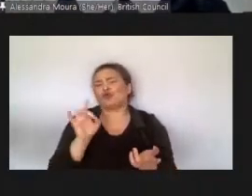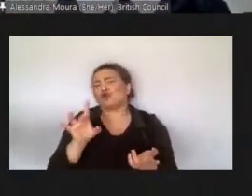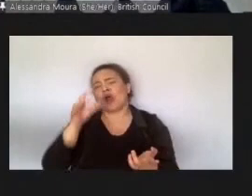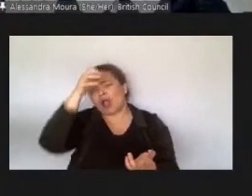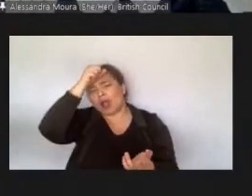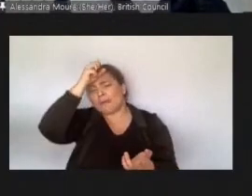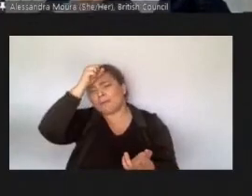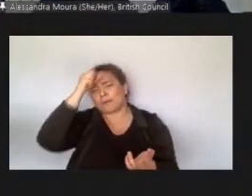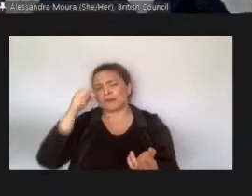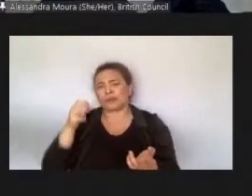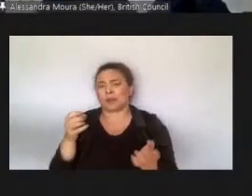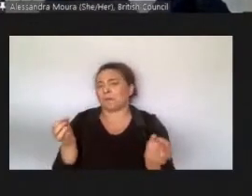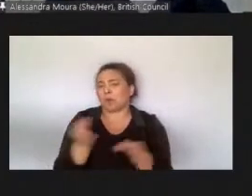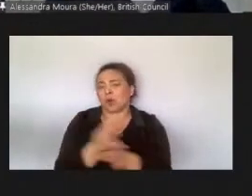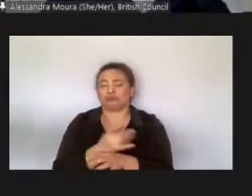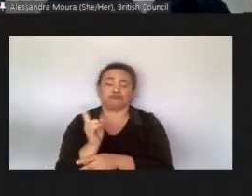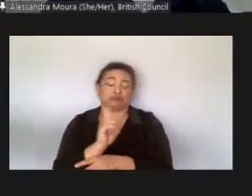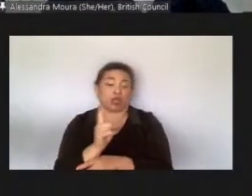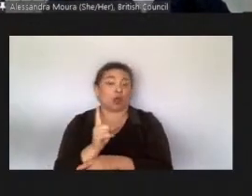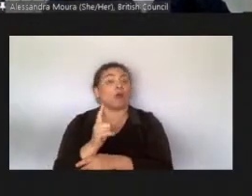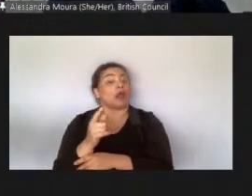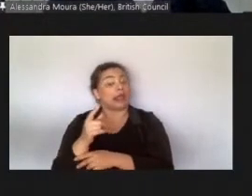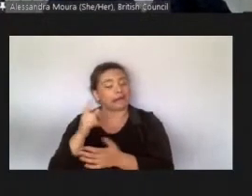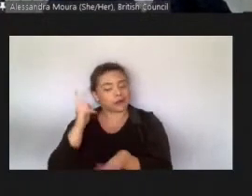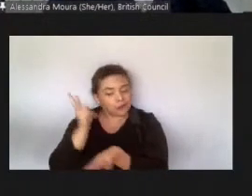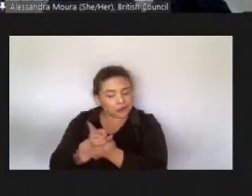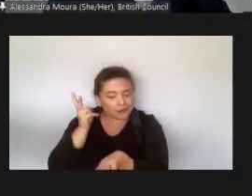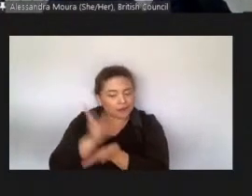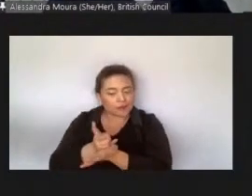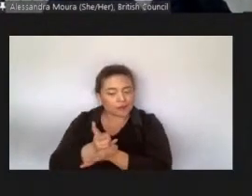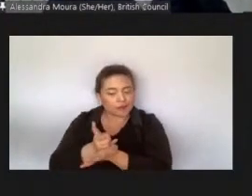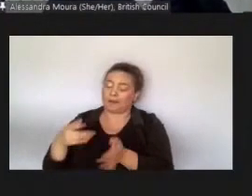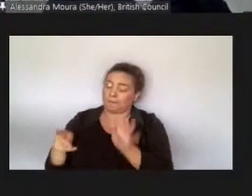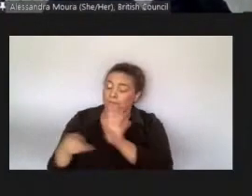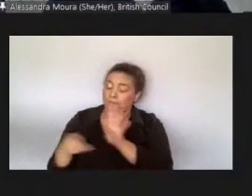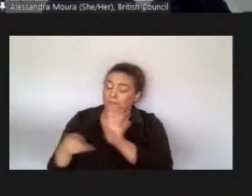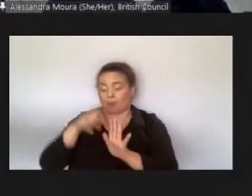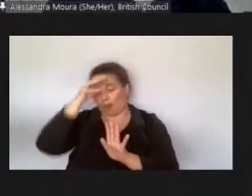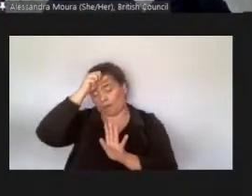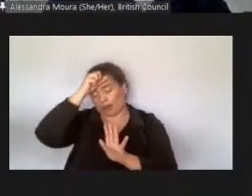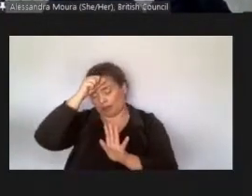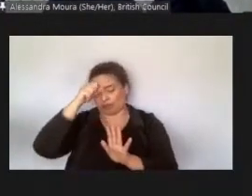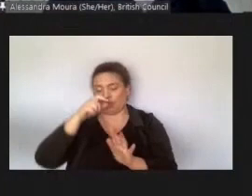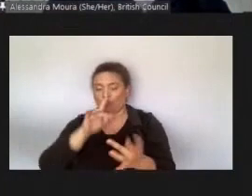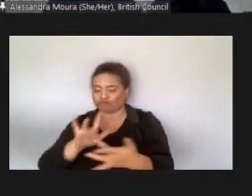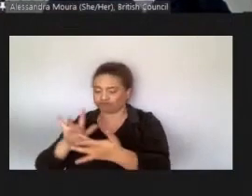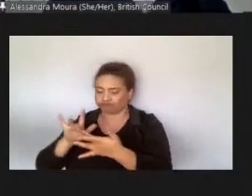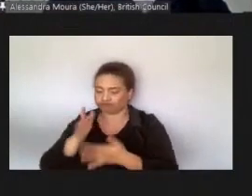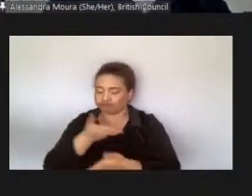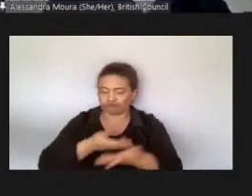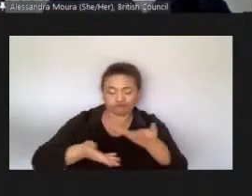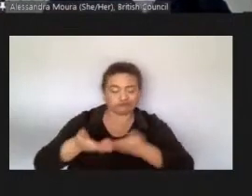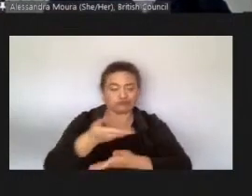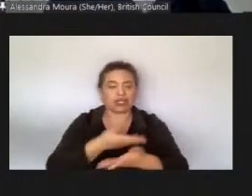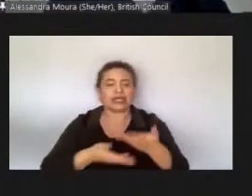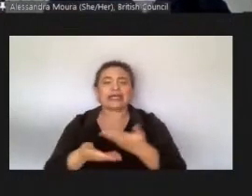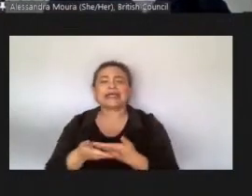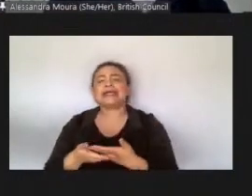classroom. So let's look at stage one, and I'm going to ask you to answer the questions, Alessandra.